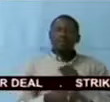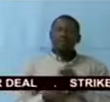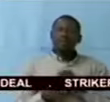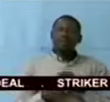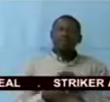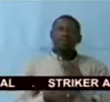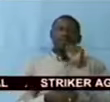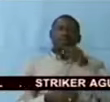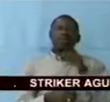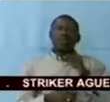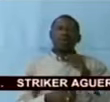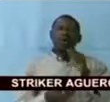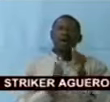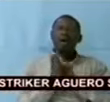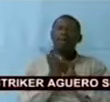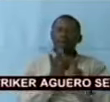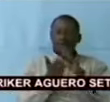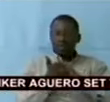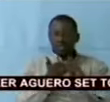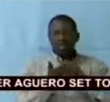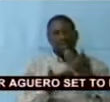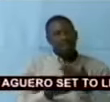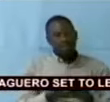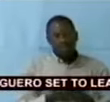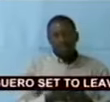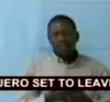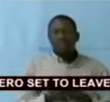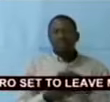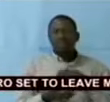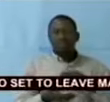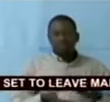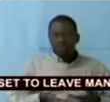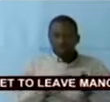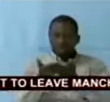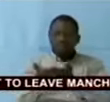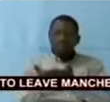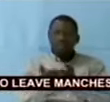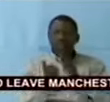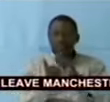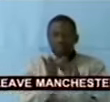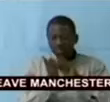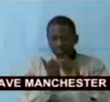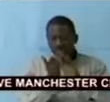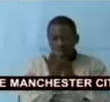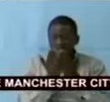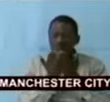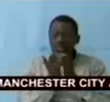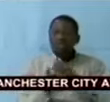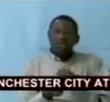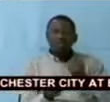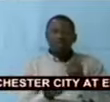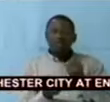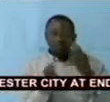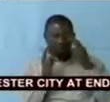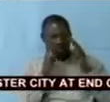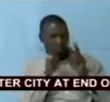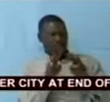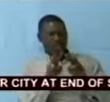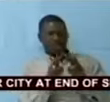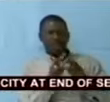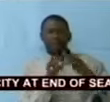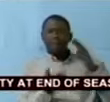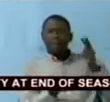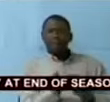your application to admit the diary was rejected, considering that the evidence was not allowed